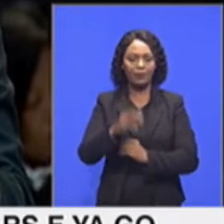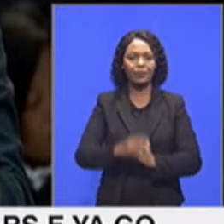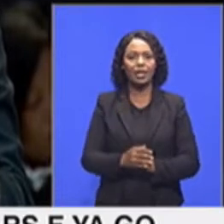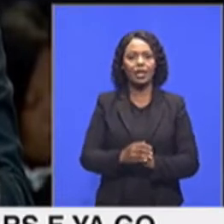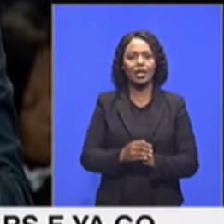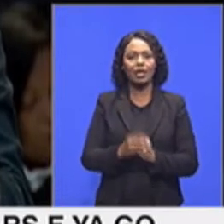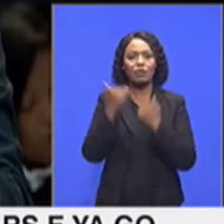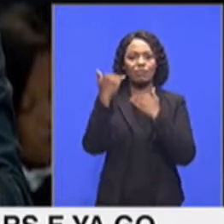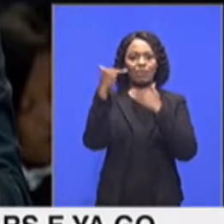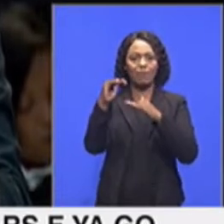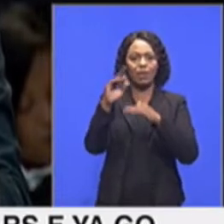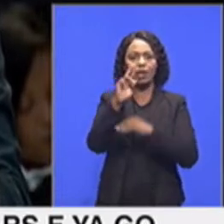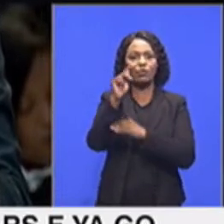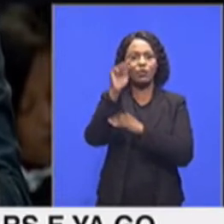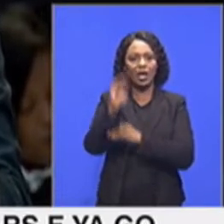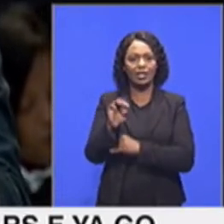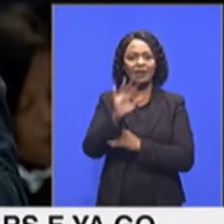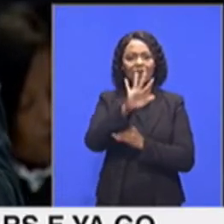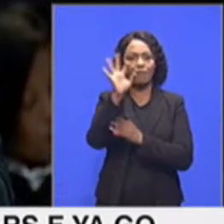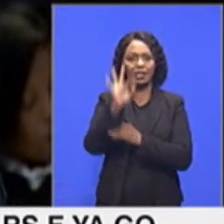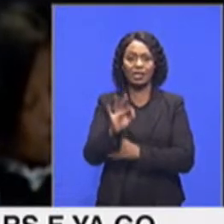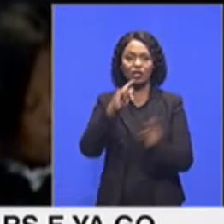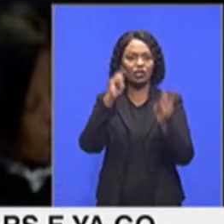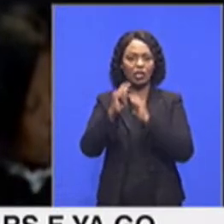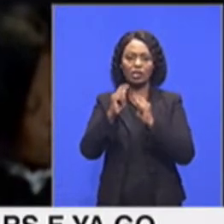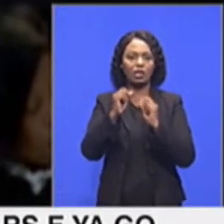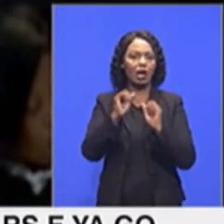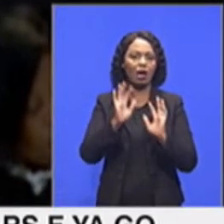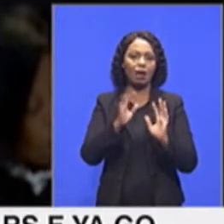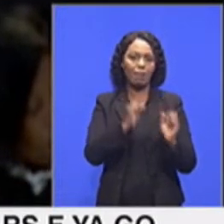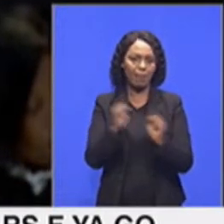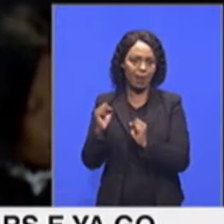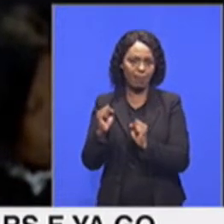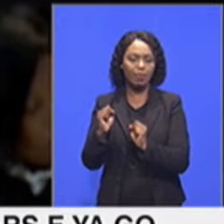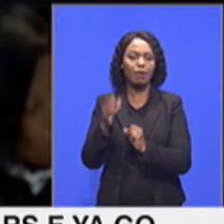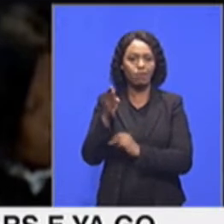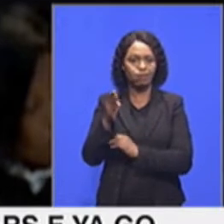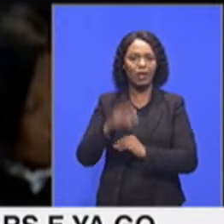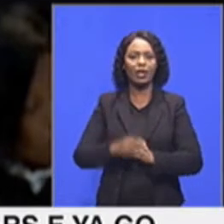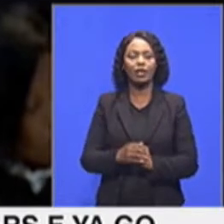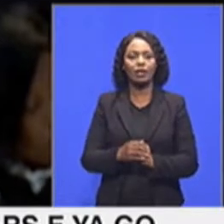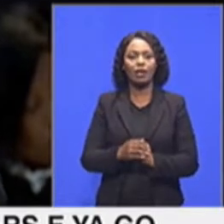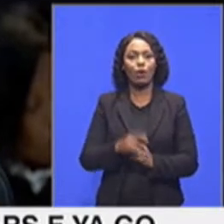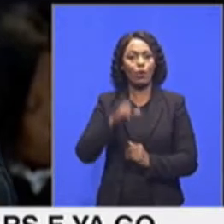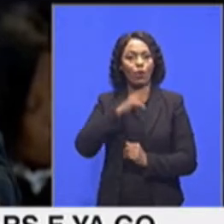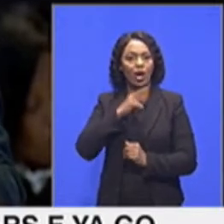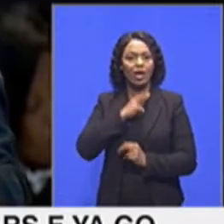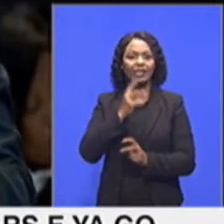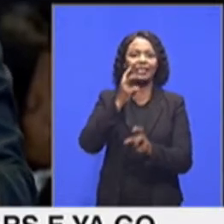of 5% remains unchanged. Due to difficult operating